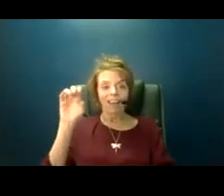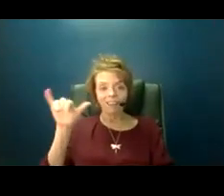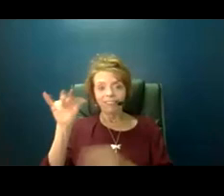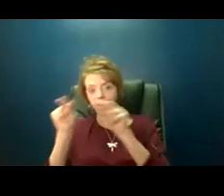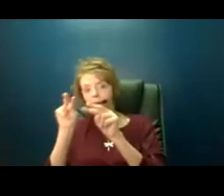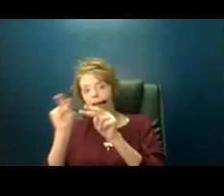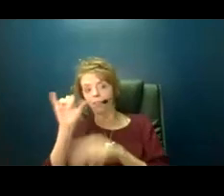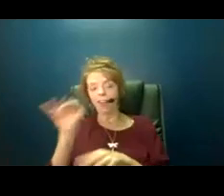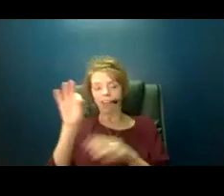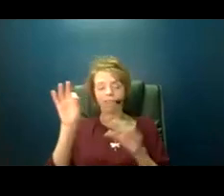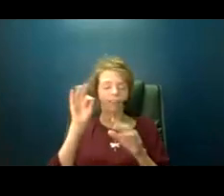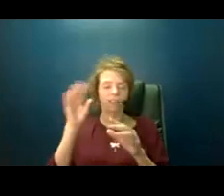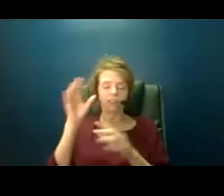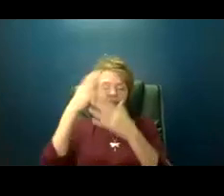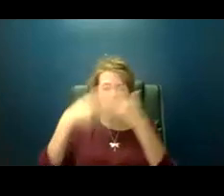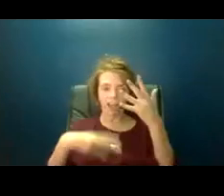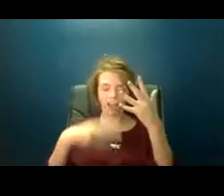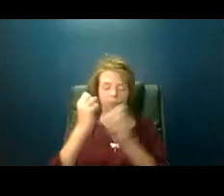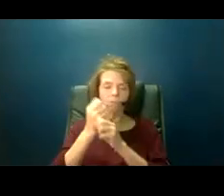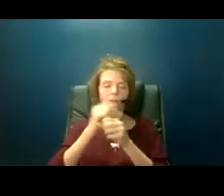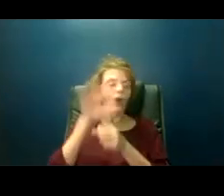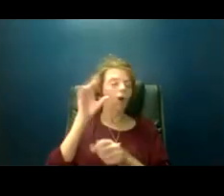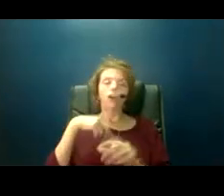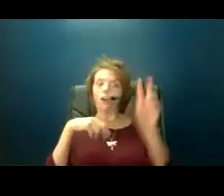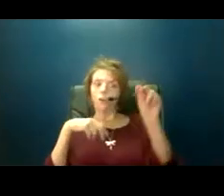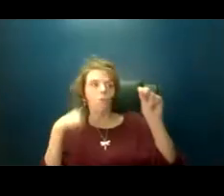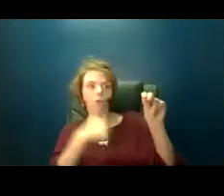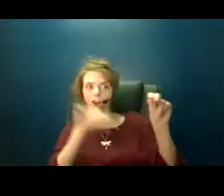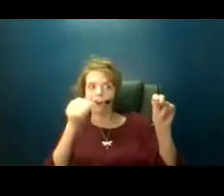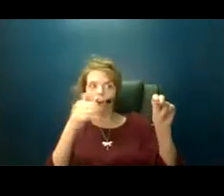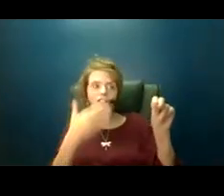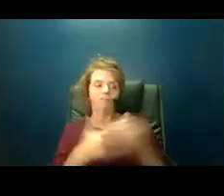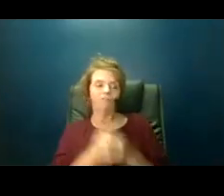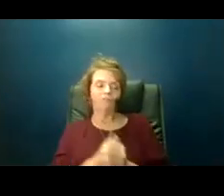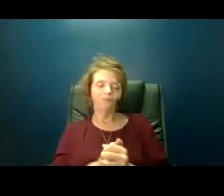If it's blowing up, please share. Nope, we're good.